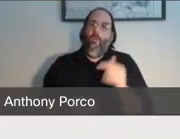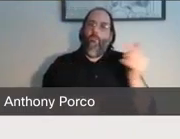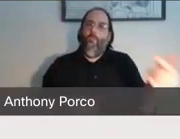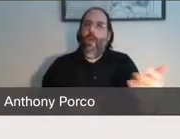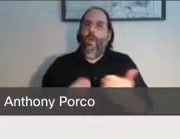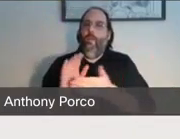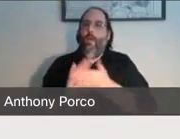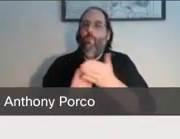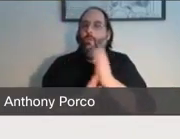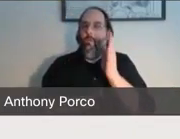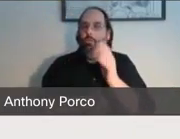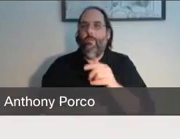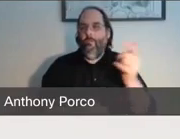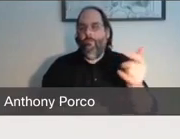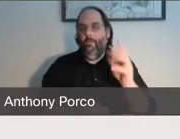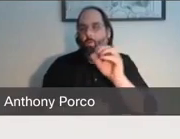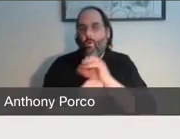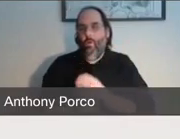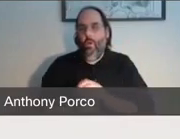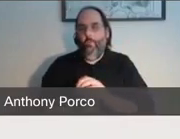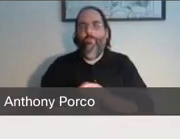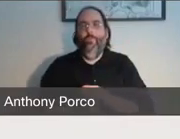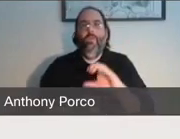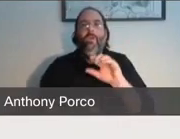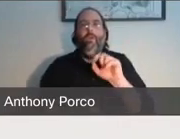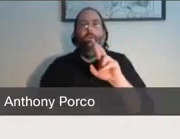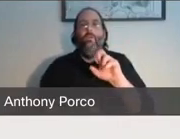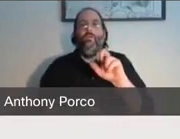operations presentation on to my colleague, Herson Castillo.